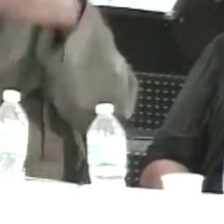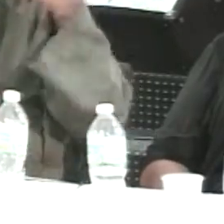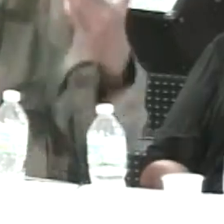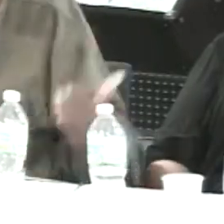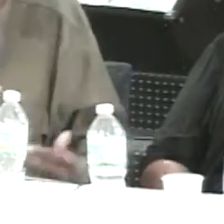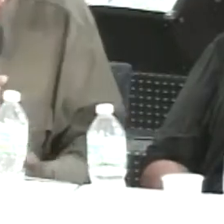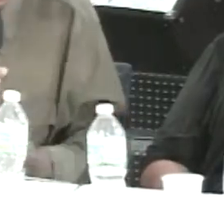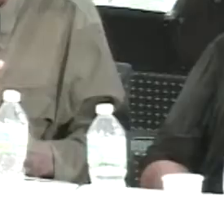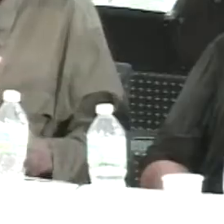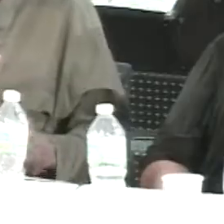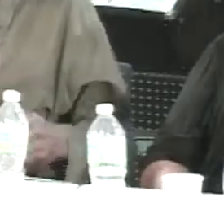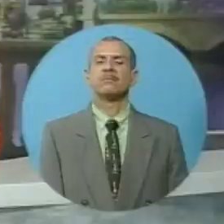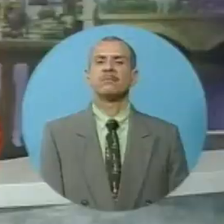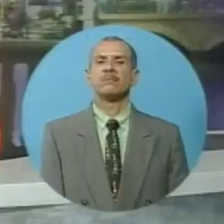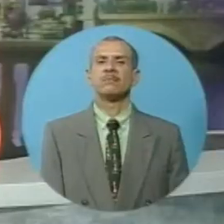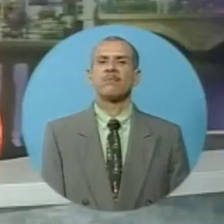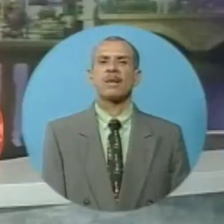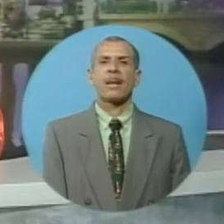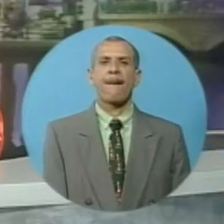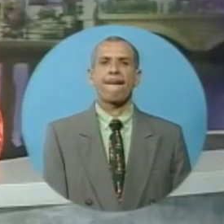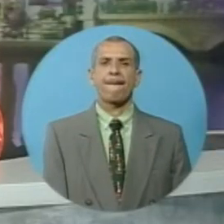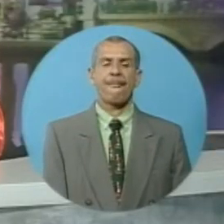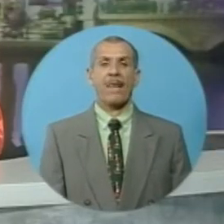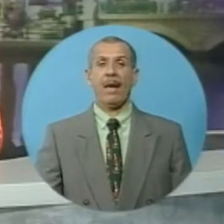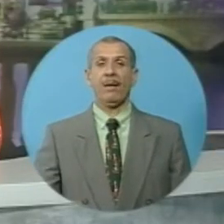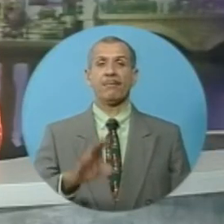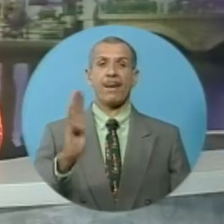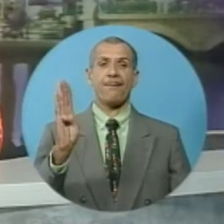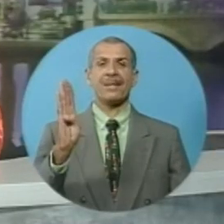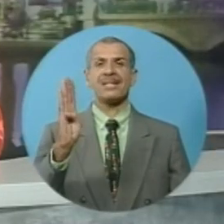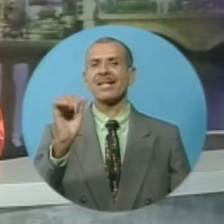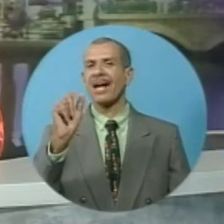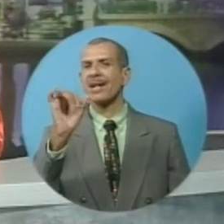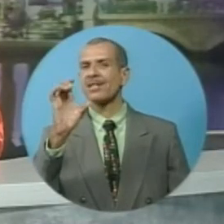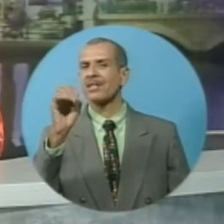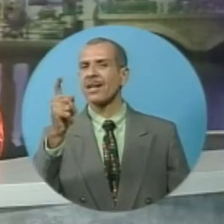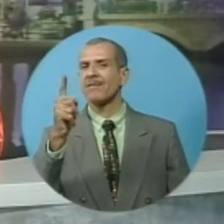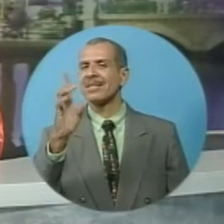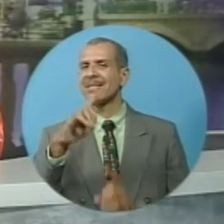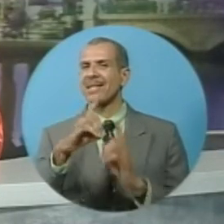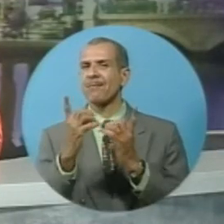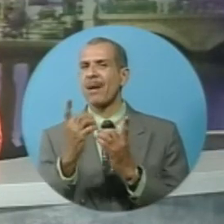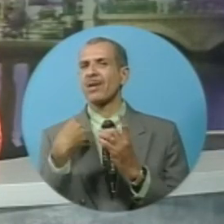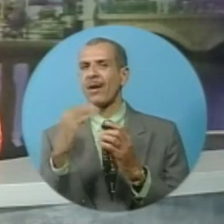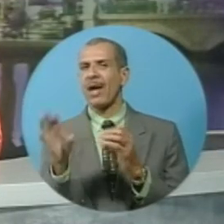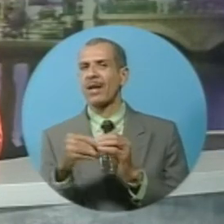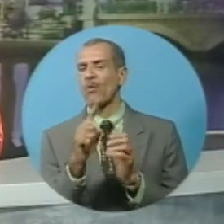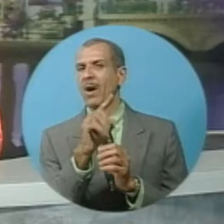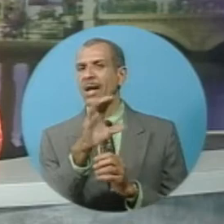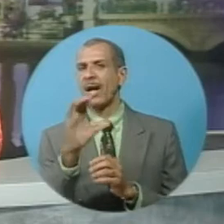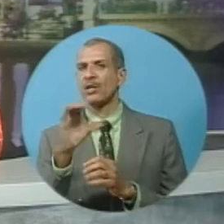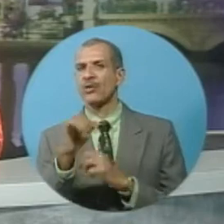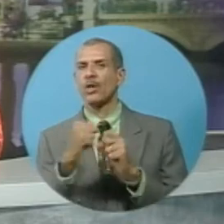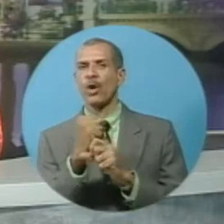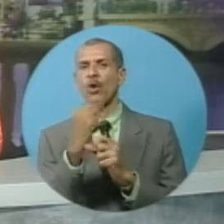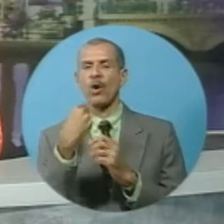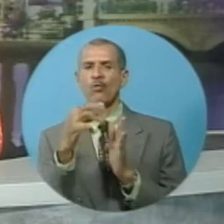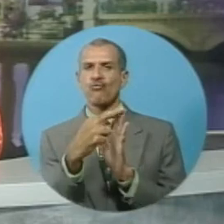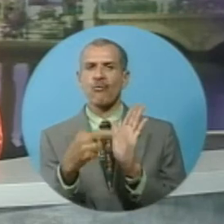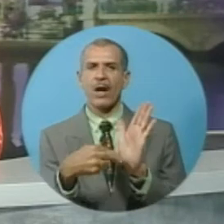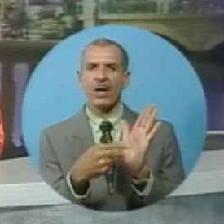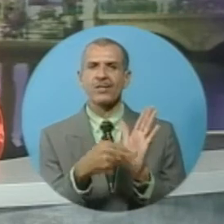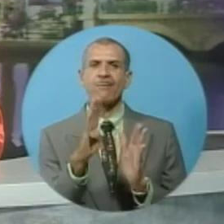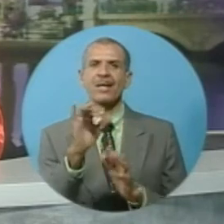could benefit your business. The Barbados Archives Department can now add the 100-year-old records of